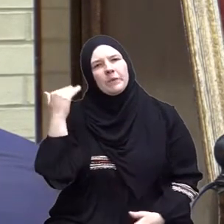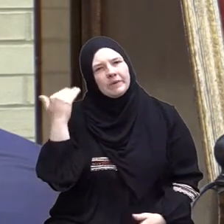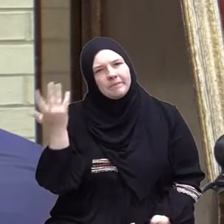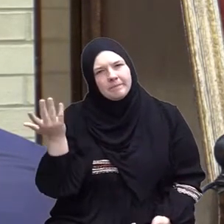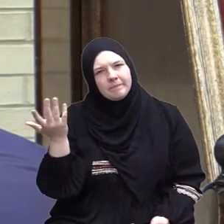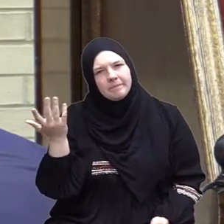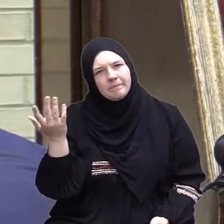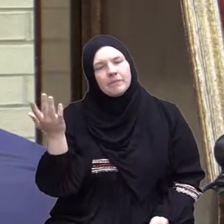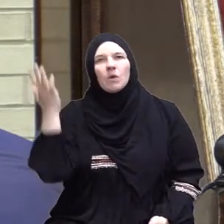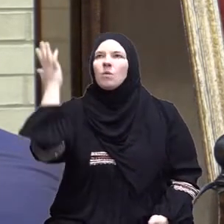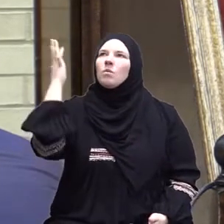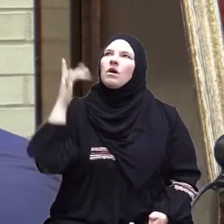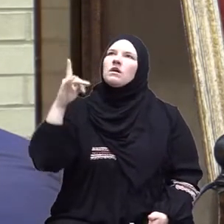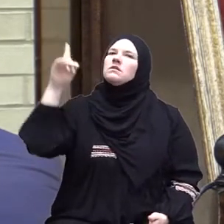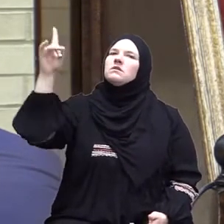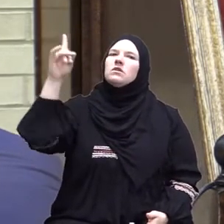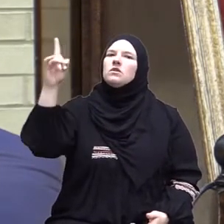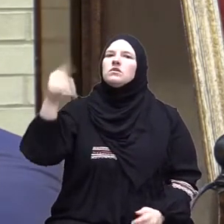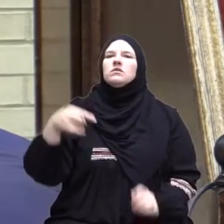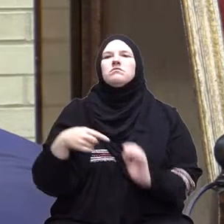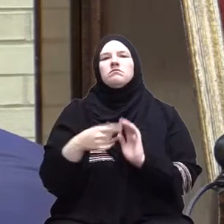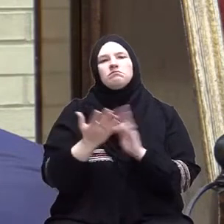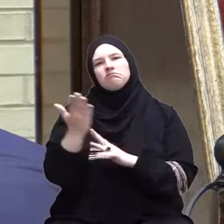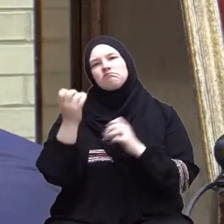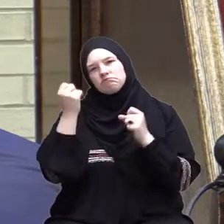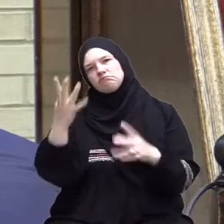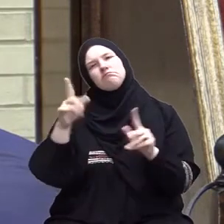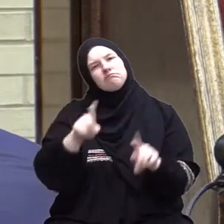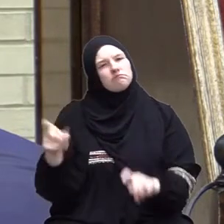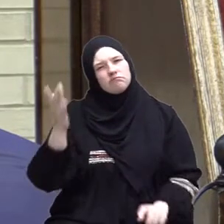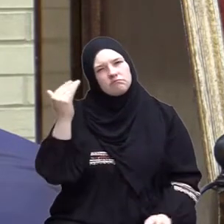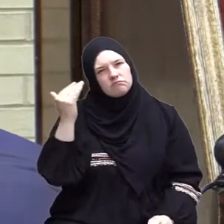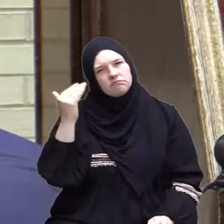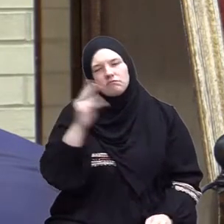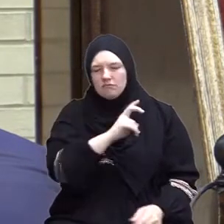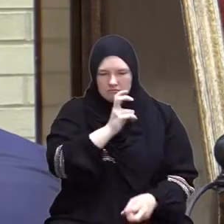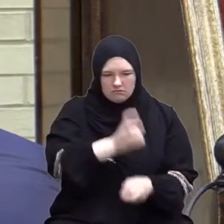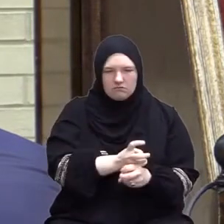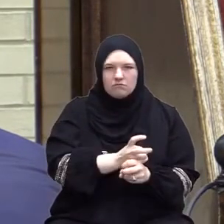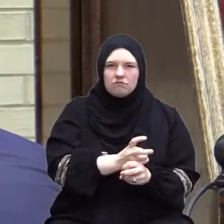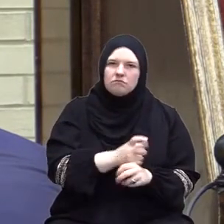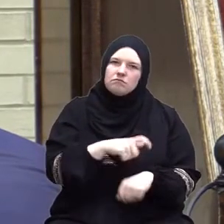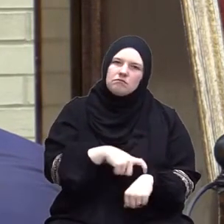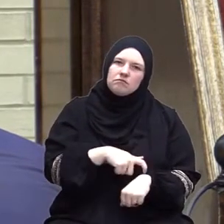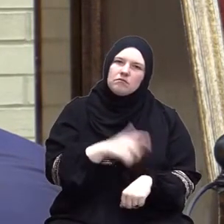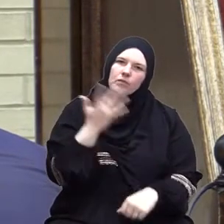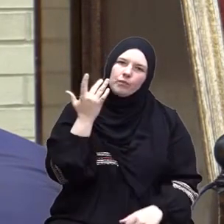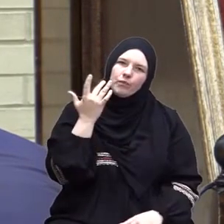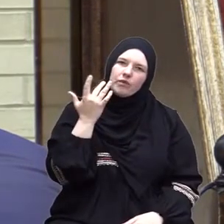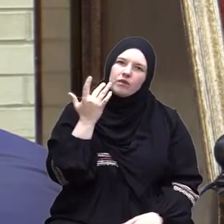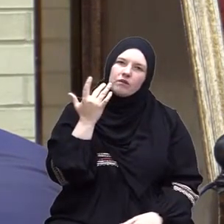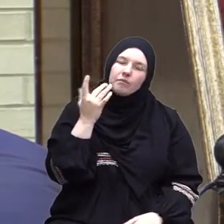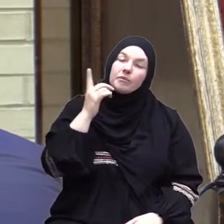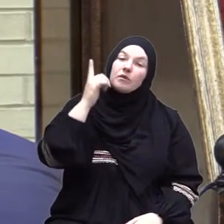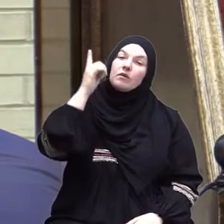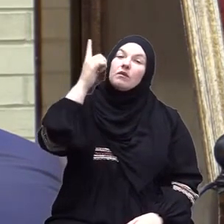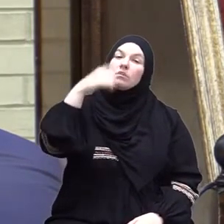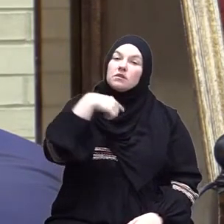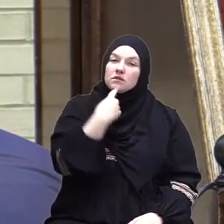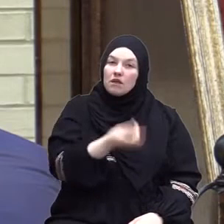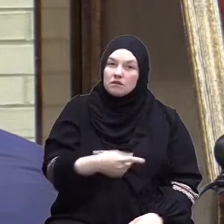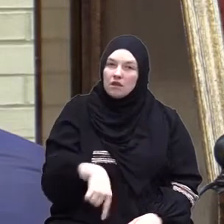them? Why did He put them through a lot of tests and difficult challenges? He says,